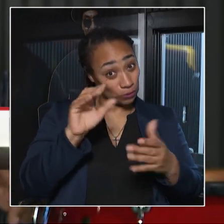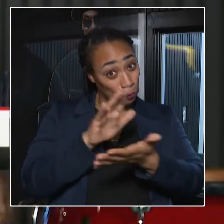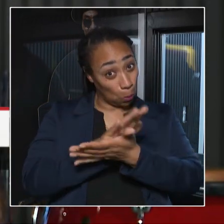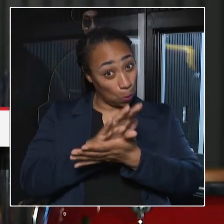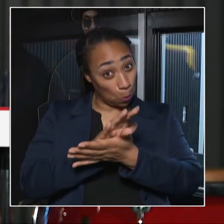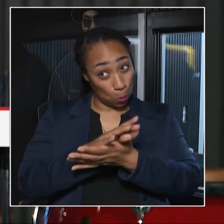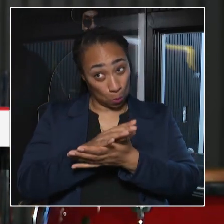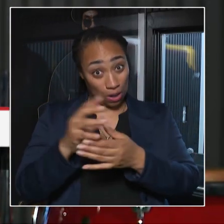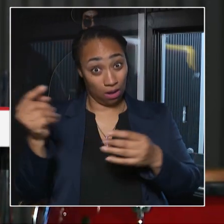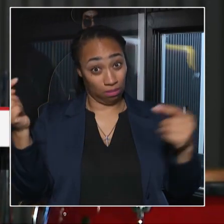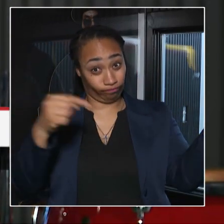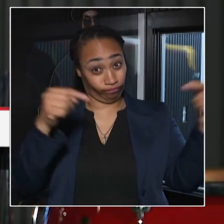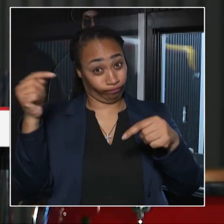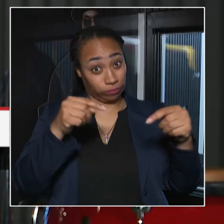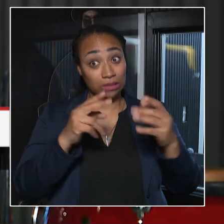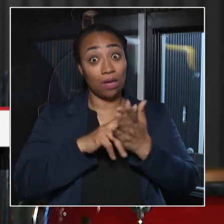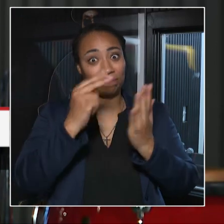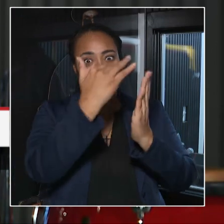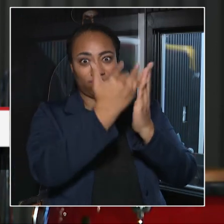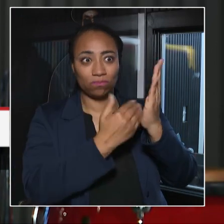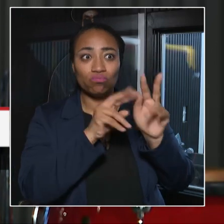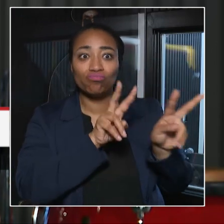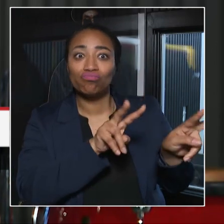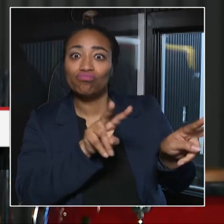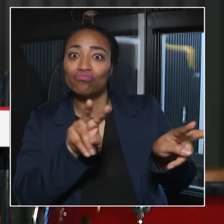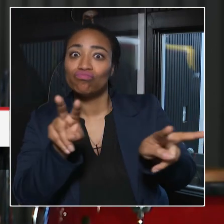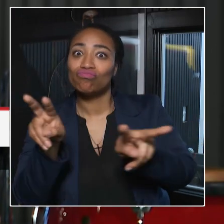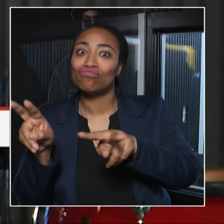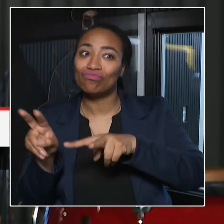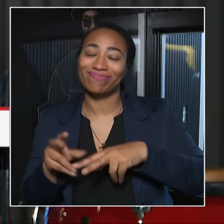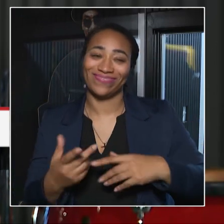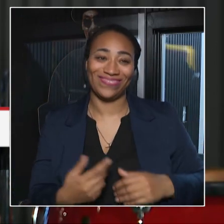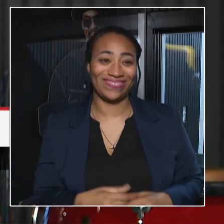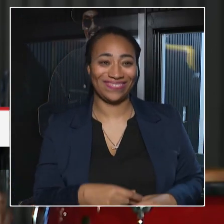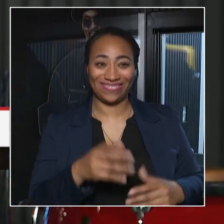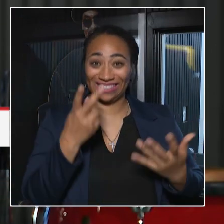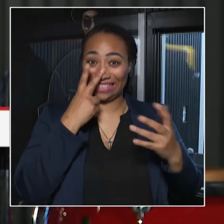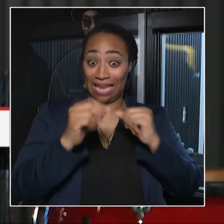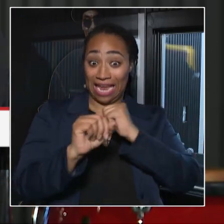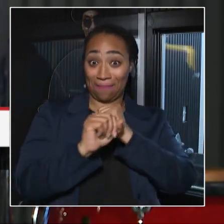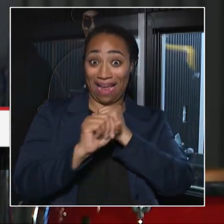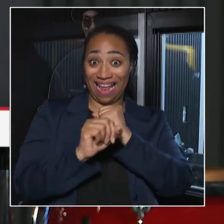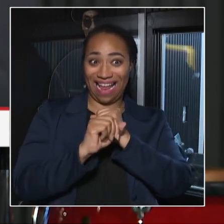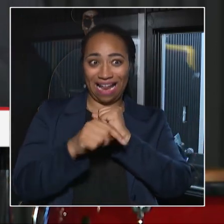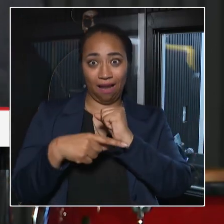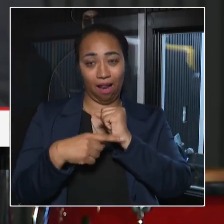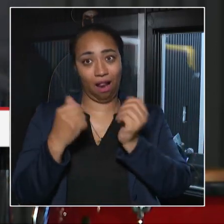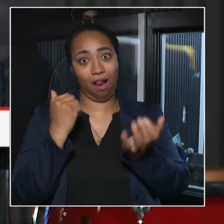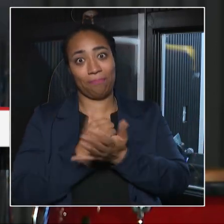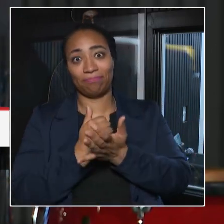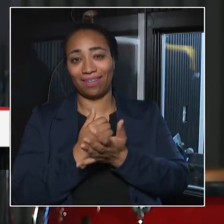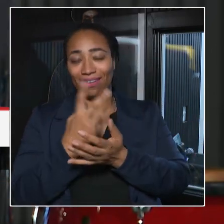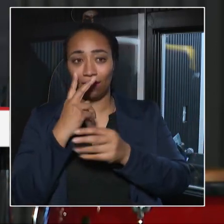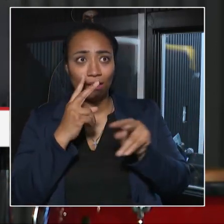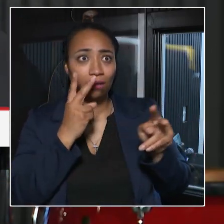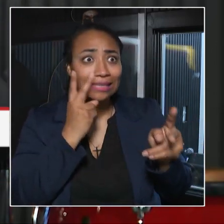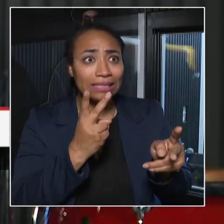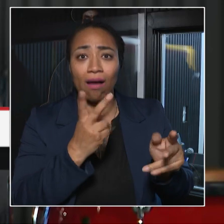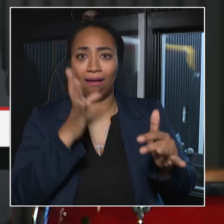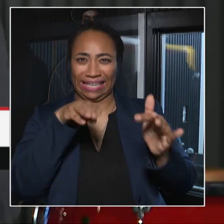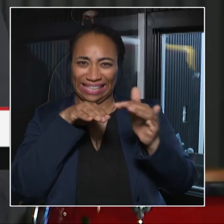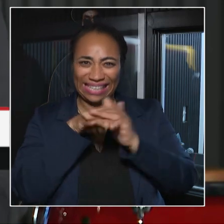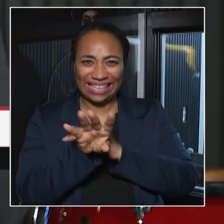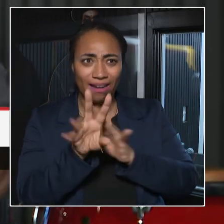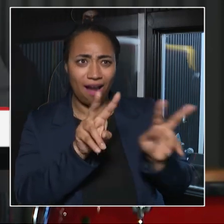And the students who have come in this building, they don't want to leave. They get to doing the street art and doing the pictures, and you can send it to your phone. We can print it